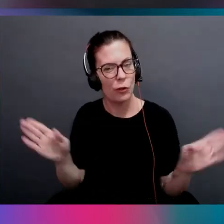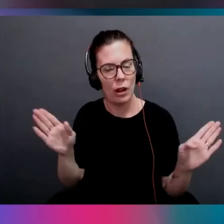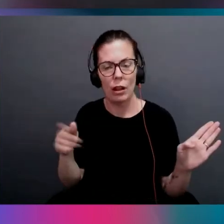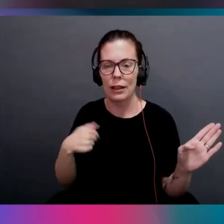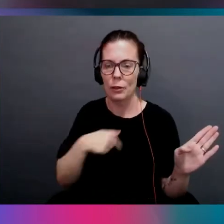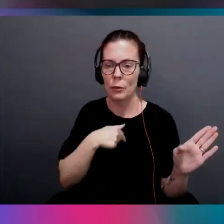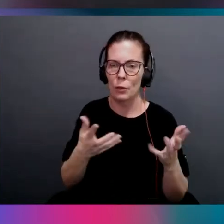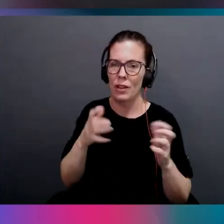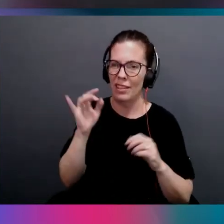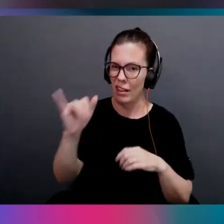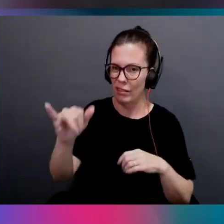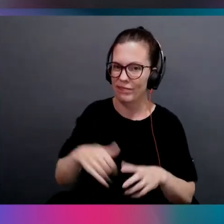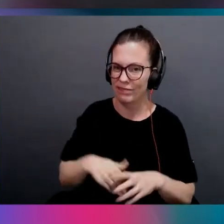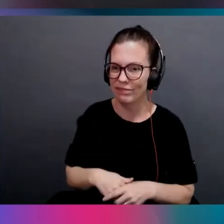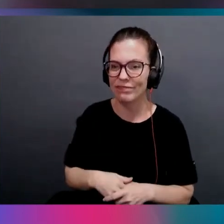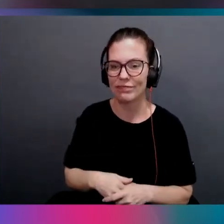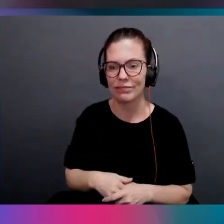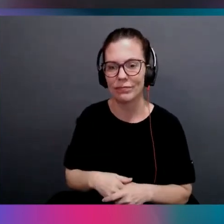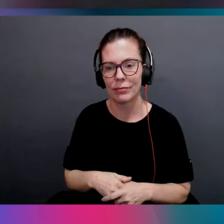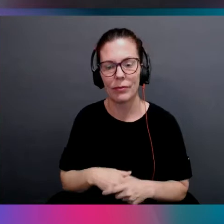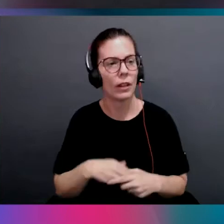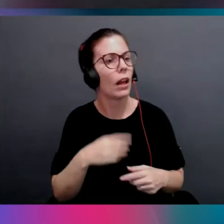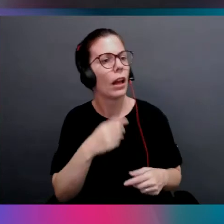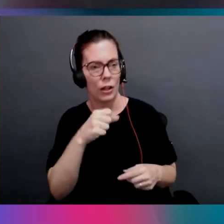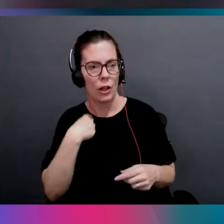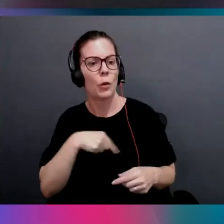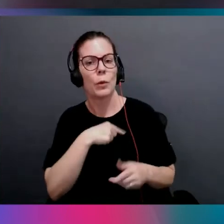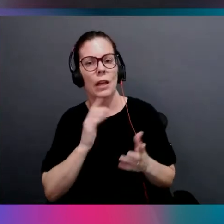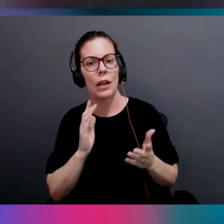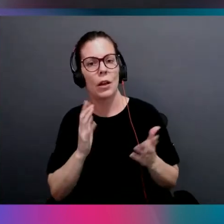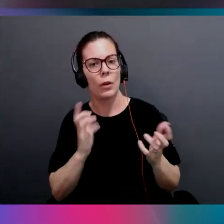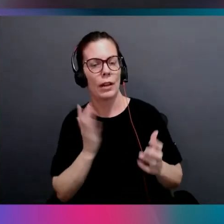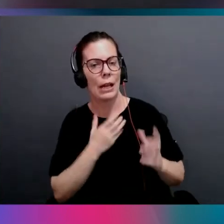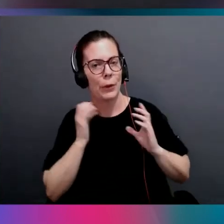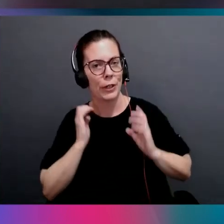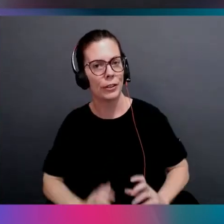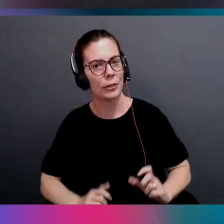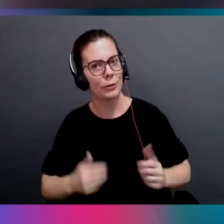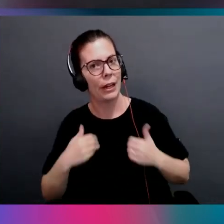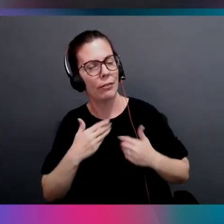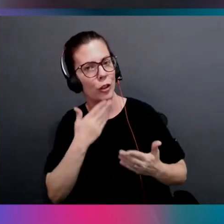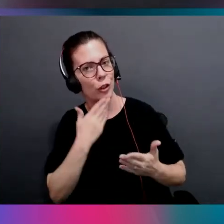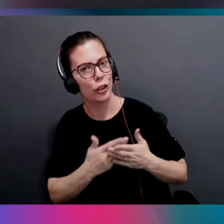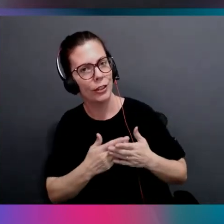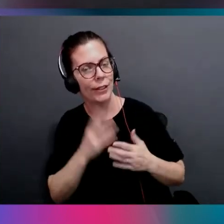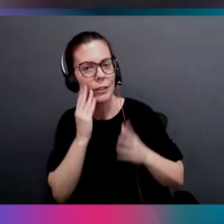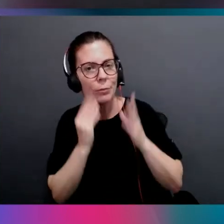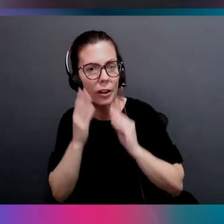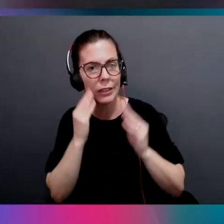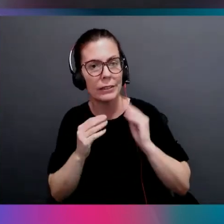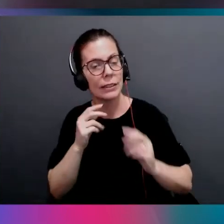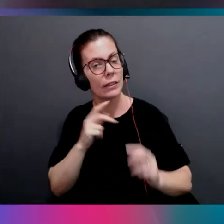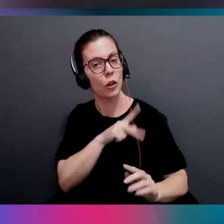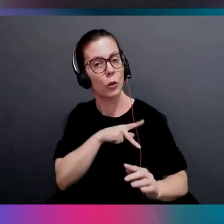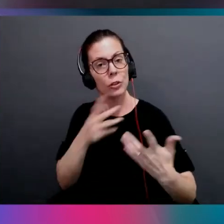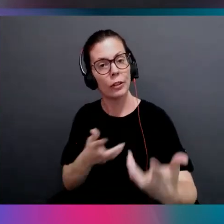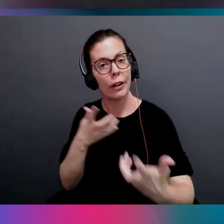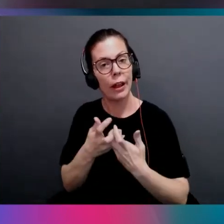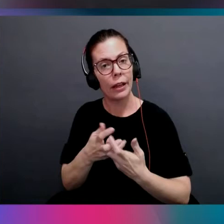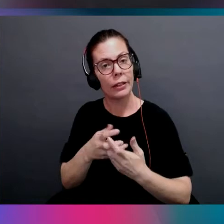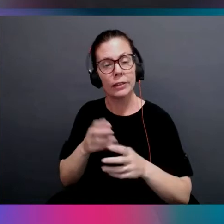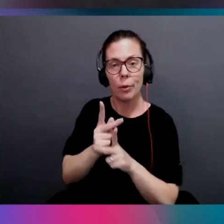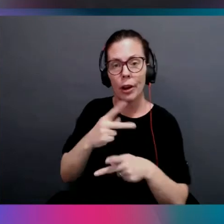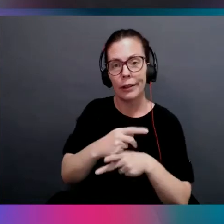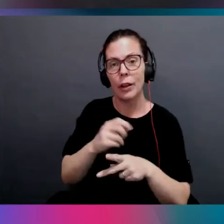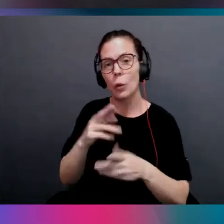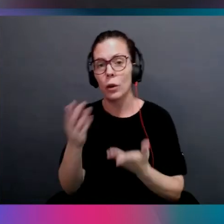Yeah. We always want our customers to have a really good experience, and when you personalize some products or recommendations for them, I